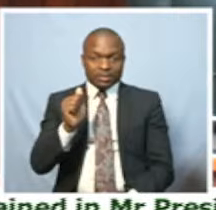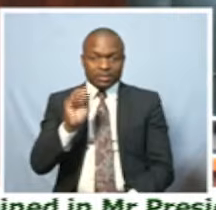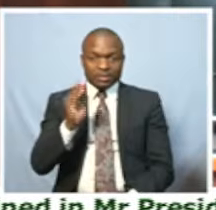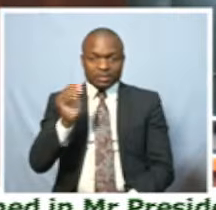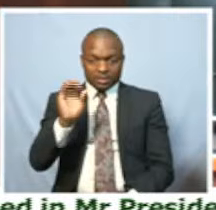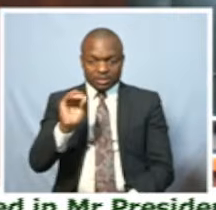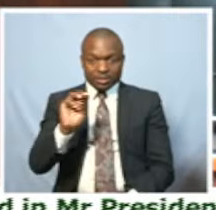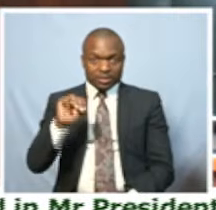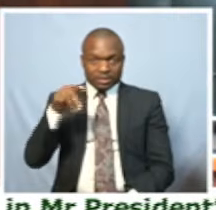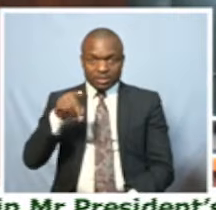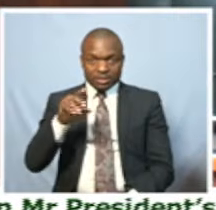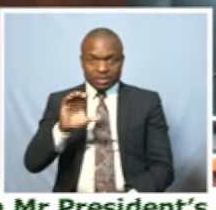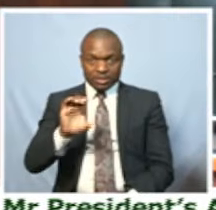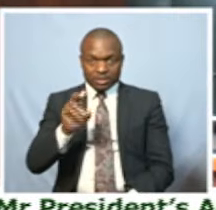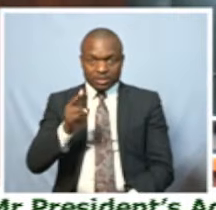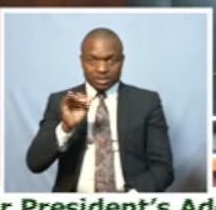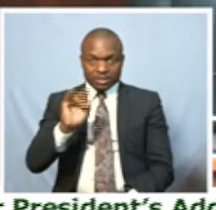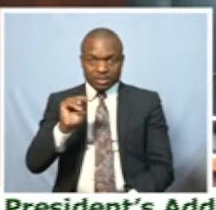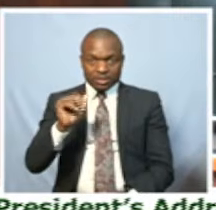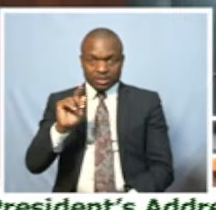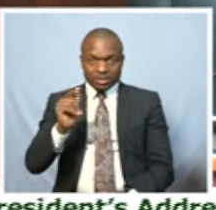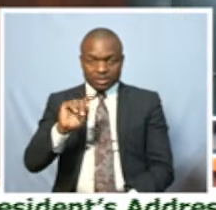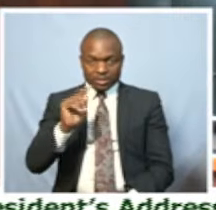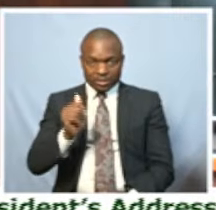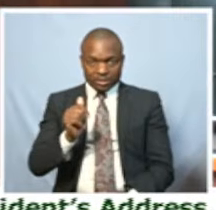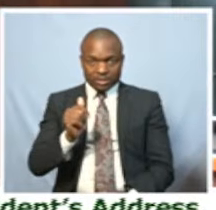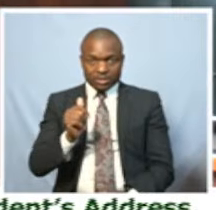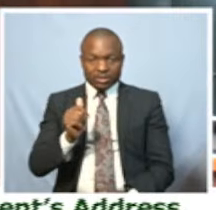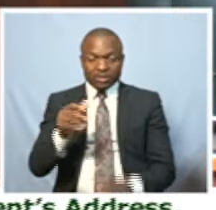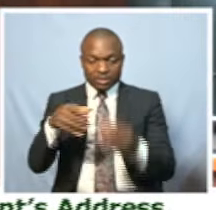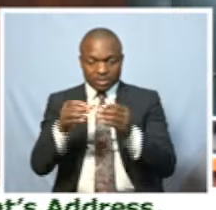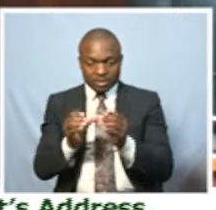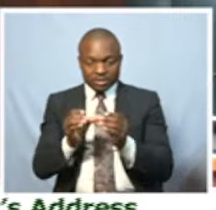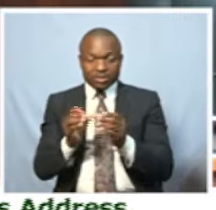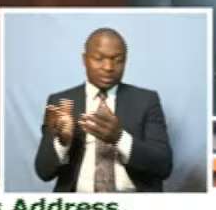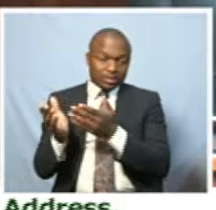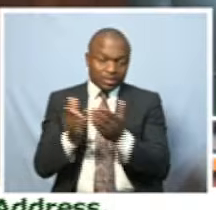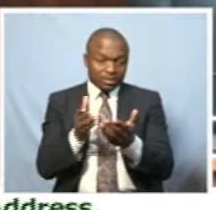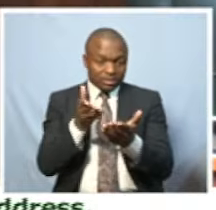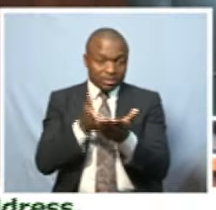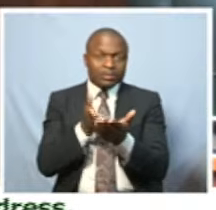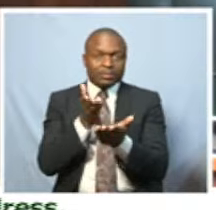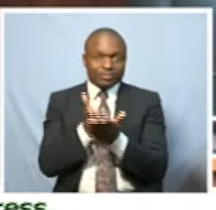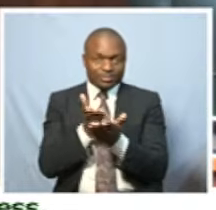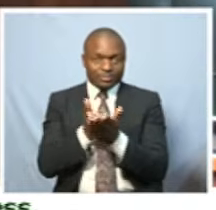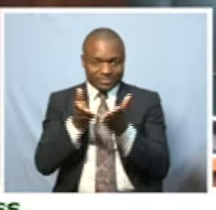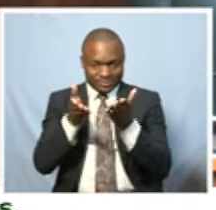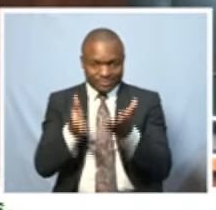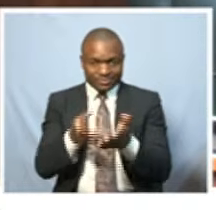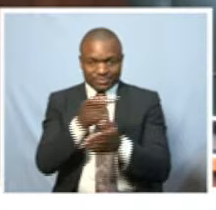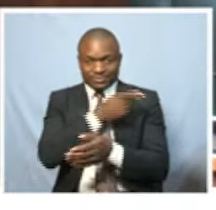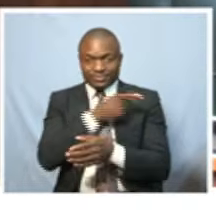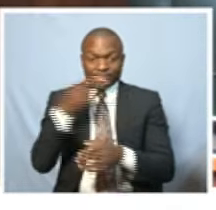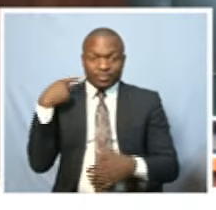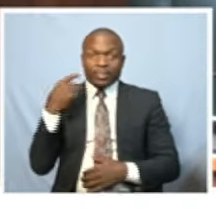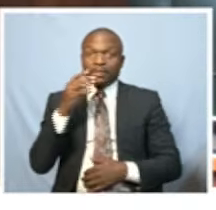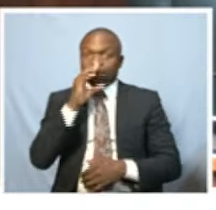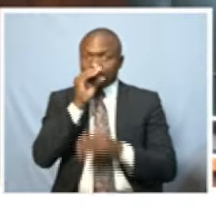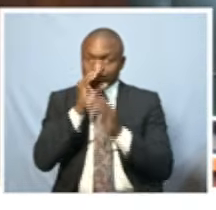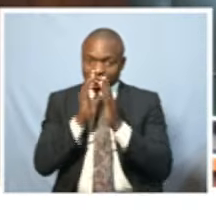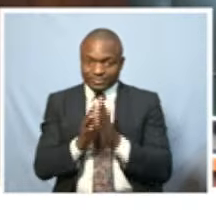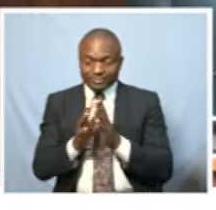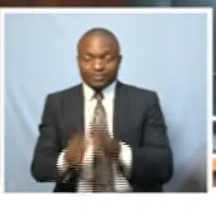Chikankata constituency, for ably moving this motion on the floor of the House. Mr.